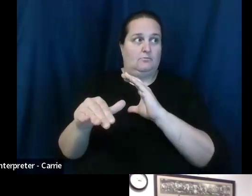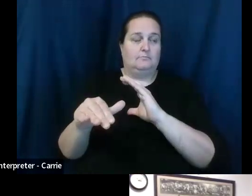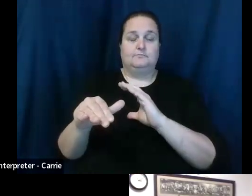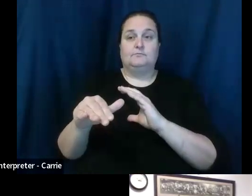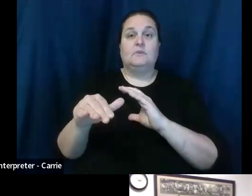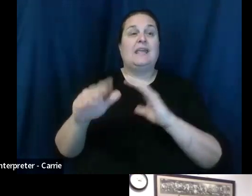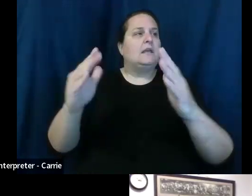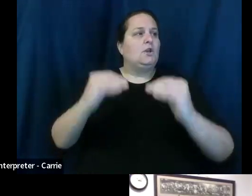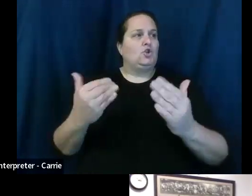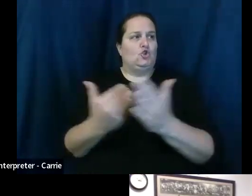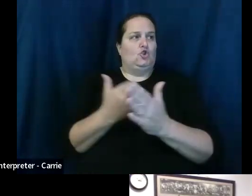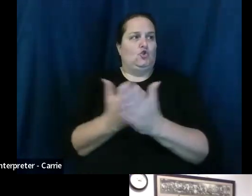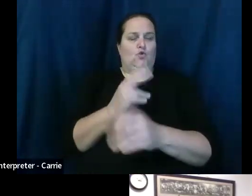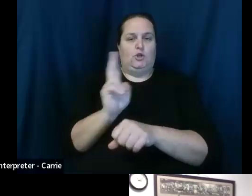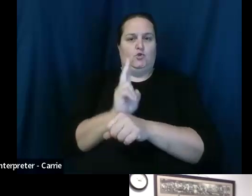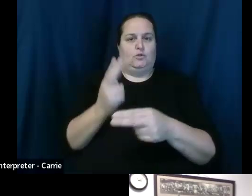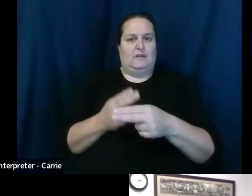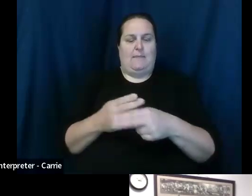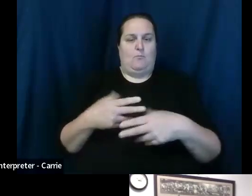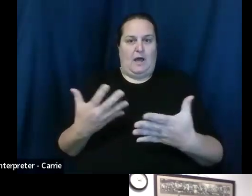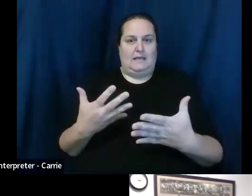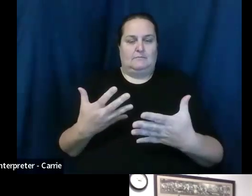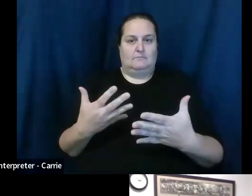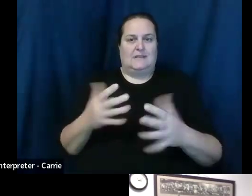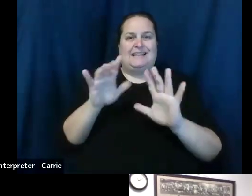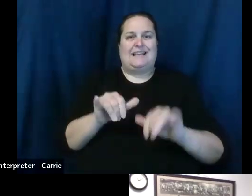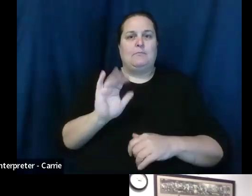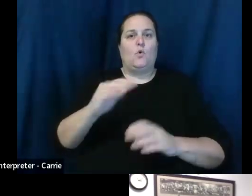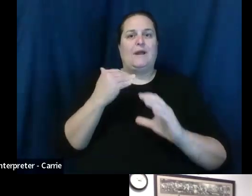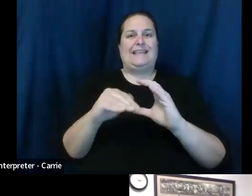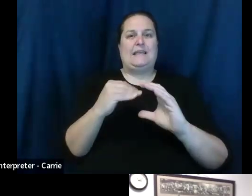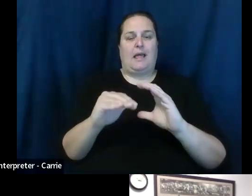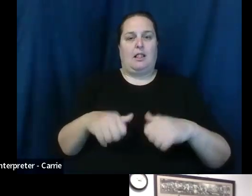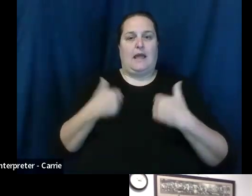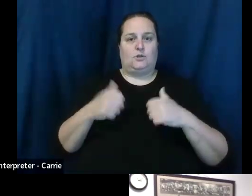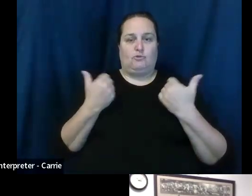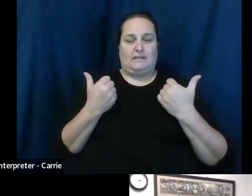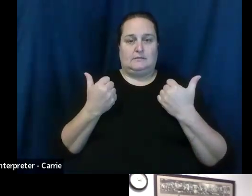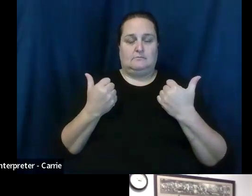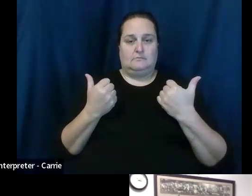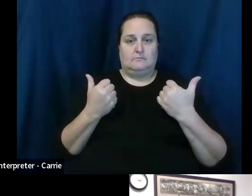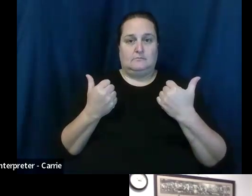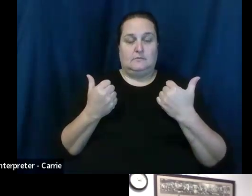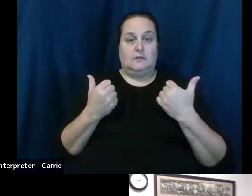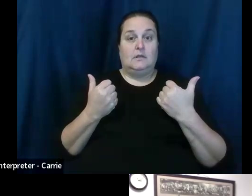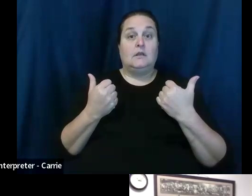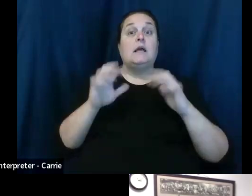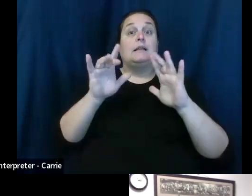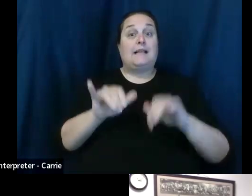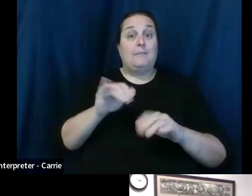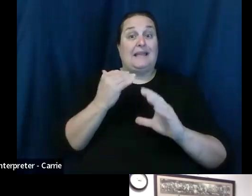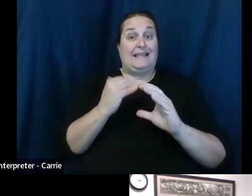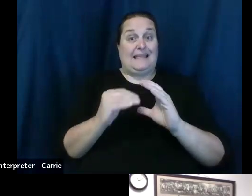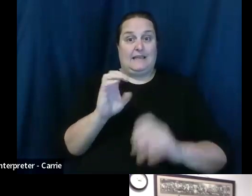where it says new username, you're going to want to put in your email address. So this is going to, if you put in your email address,